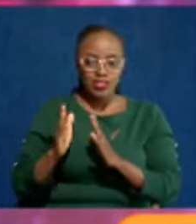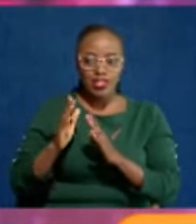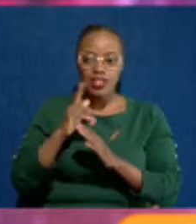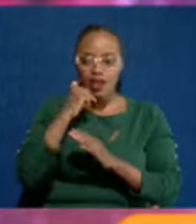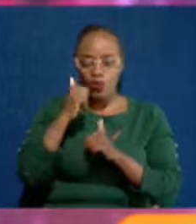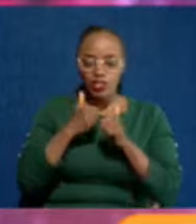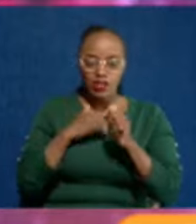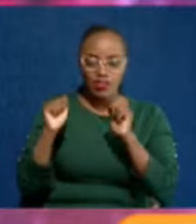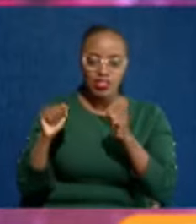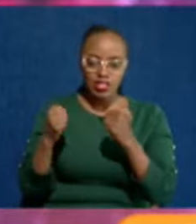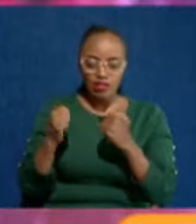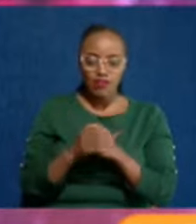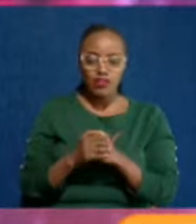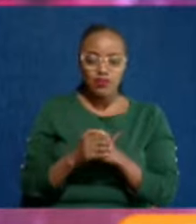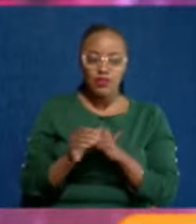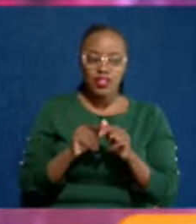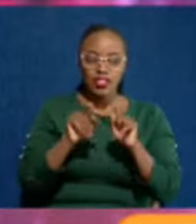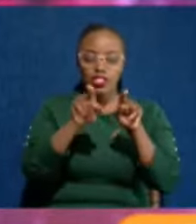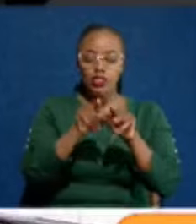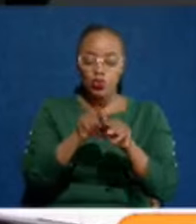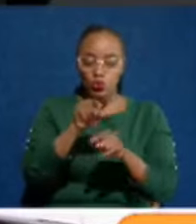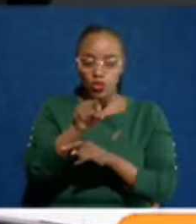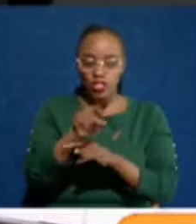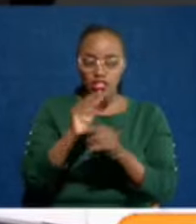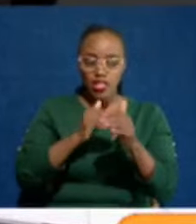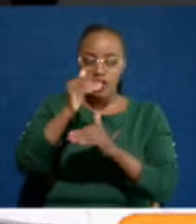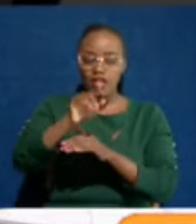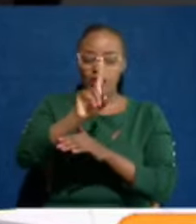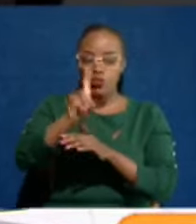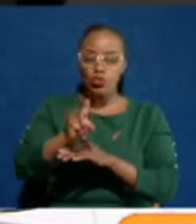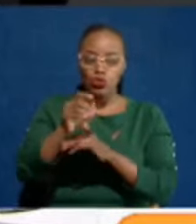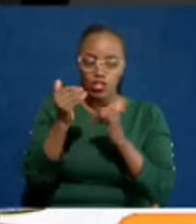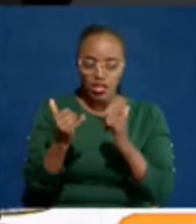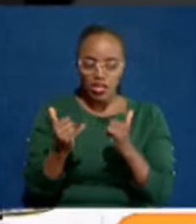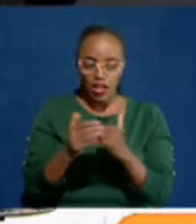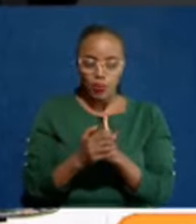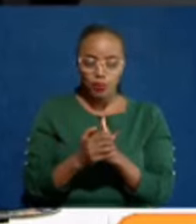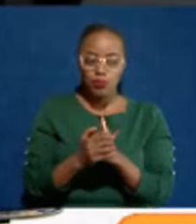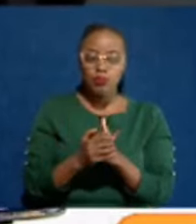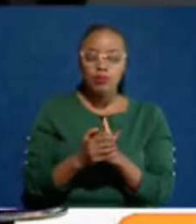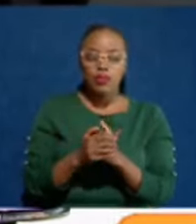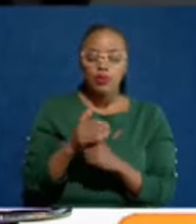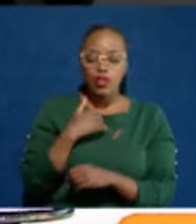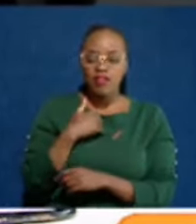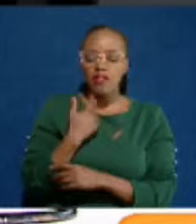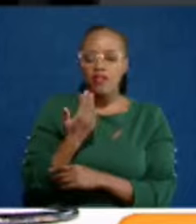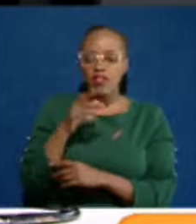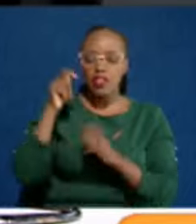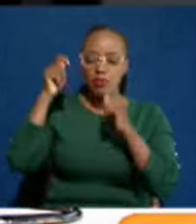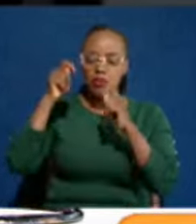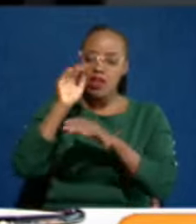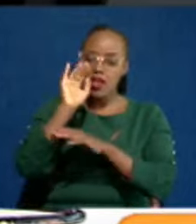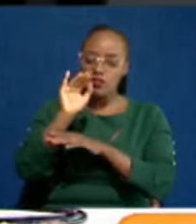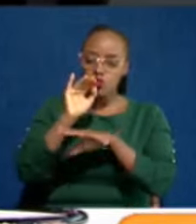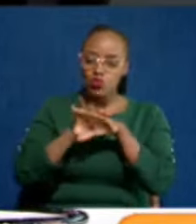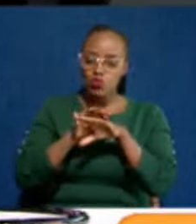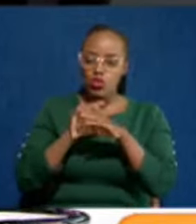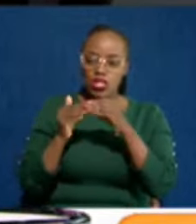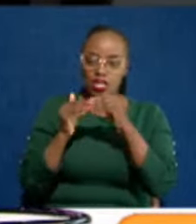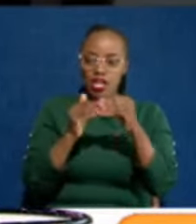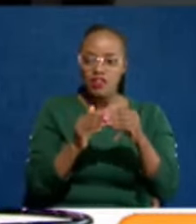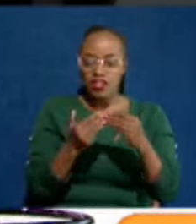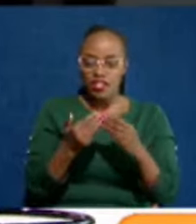seen on the streets. Yeah, and that's the next question then. The protesters have been calling for good governance.